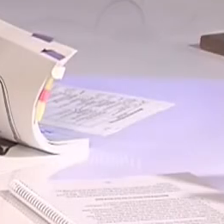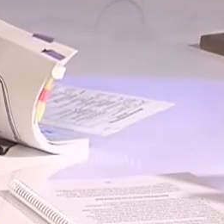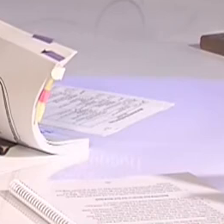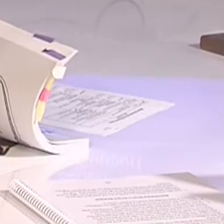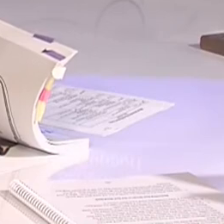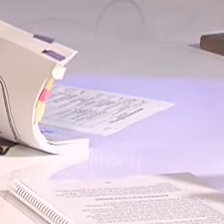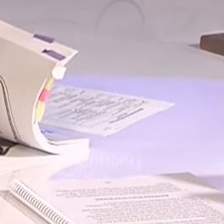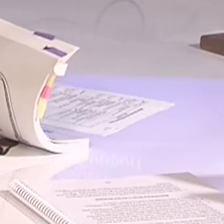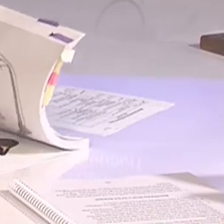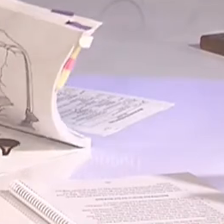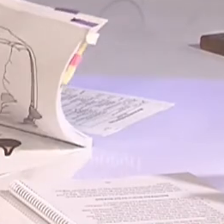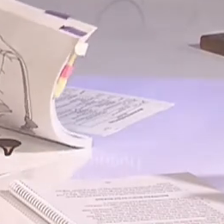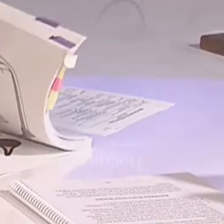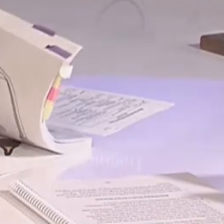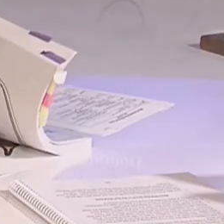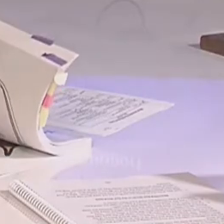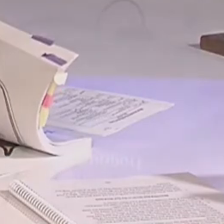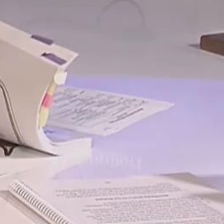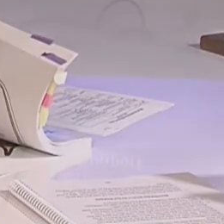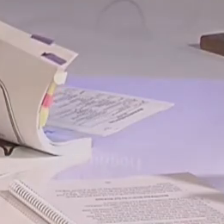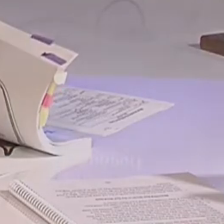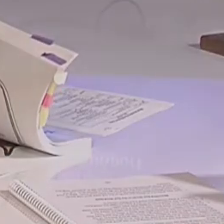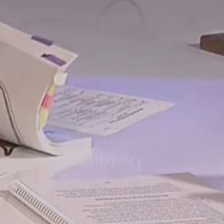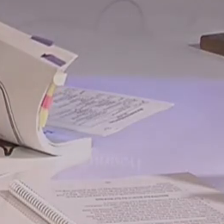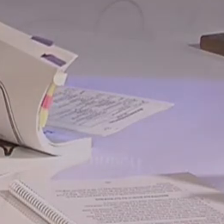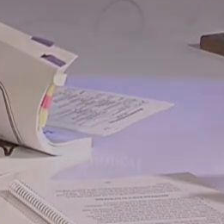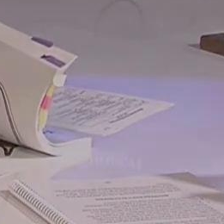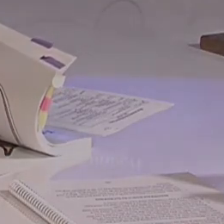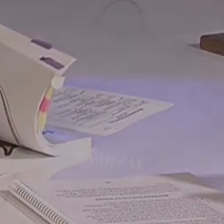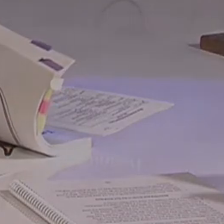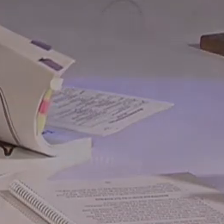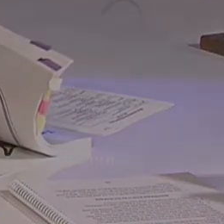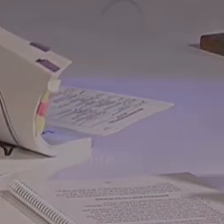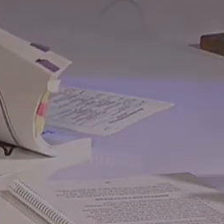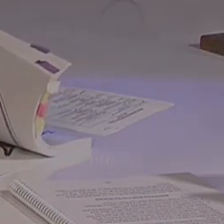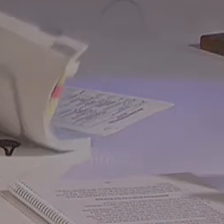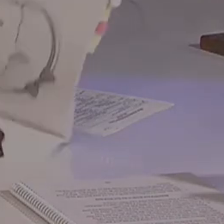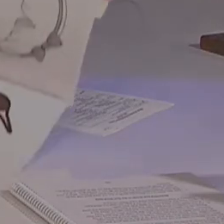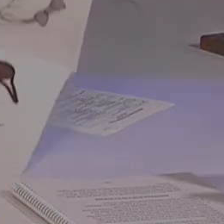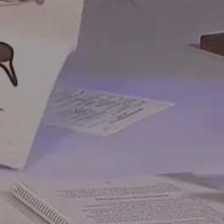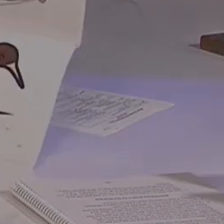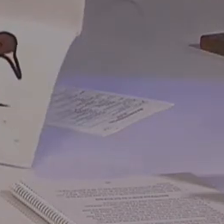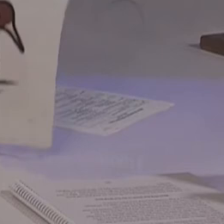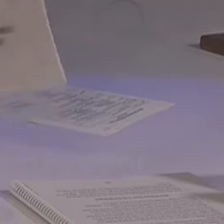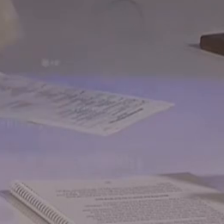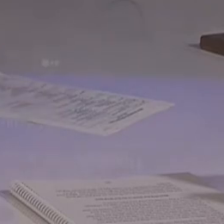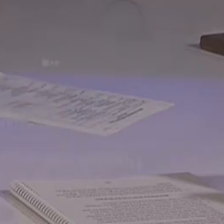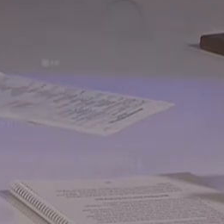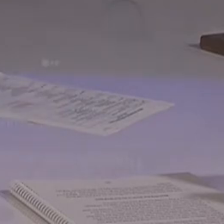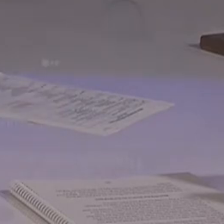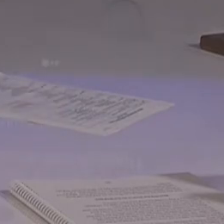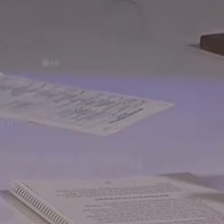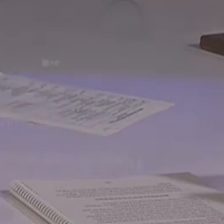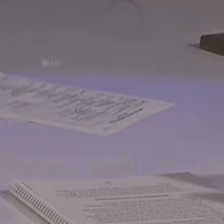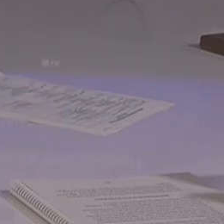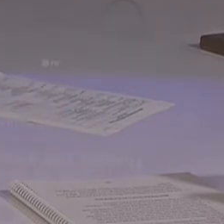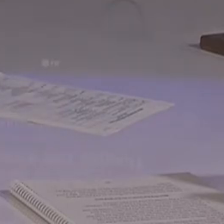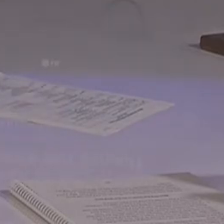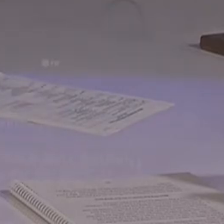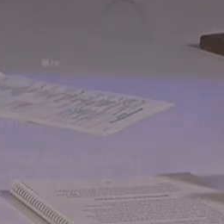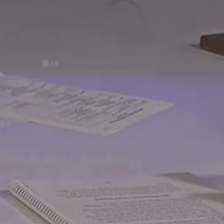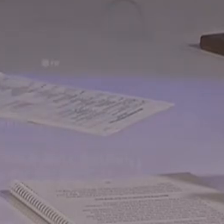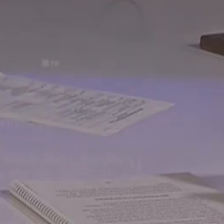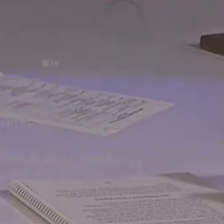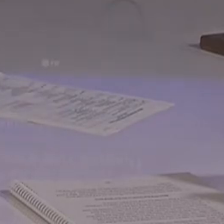Hello. Okay, I'm always sitting in here going, I'm ready. Okay, so I wanted to show you, so there's one